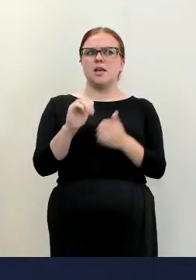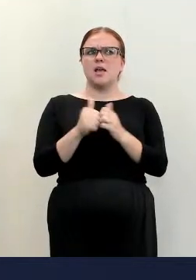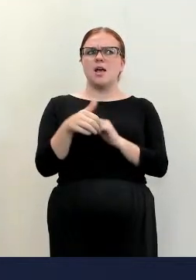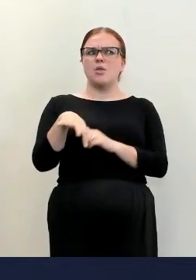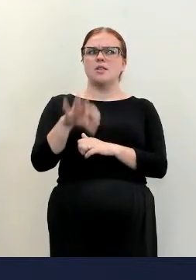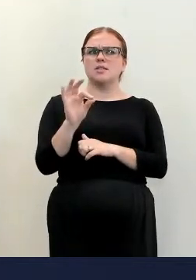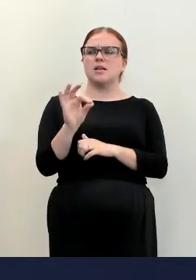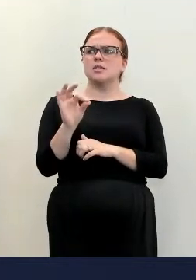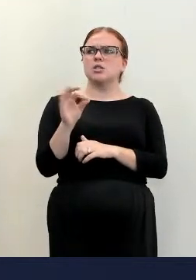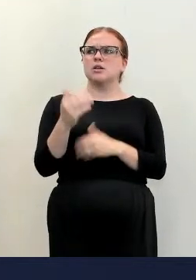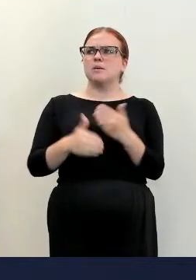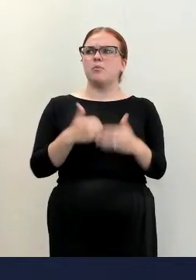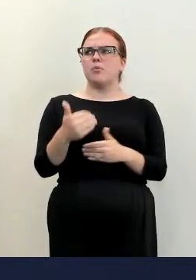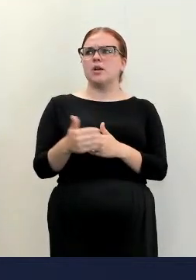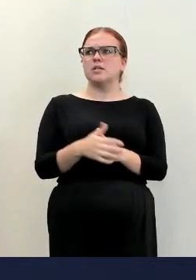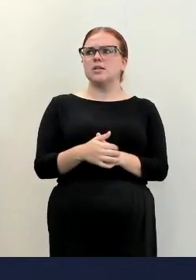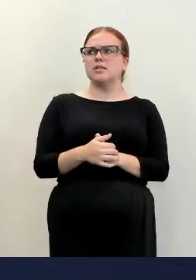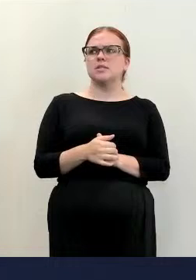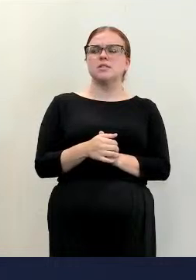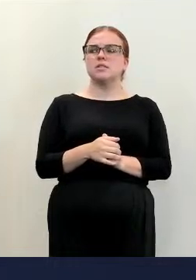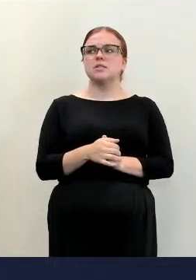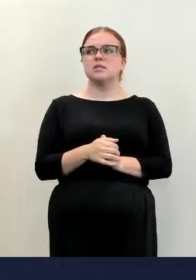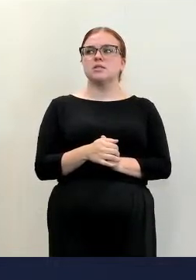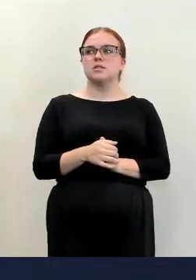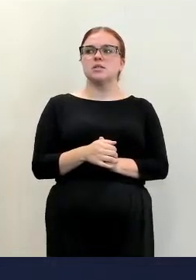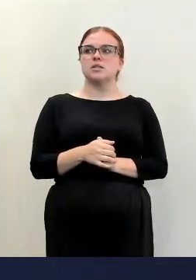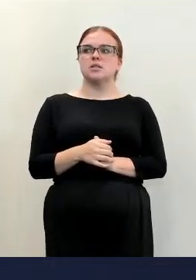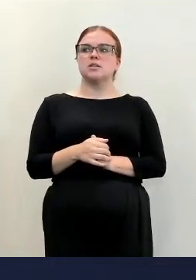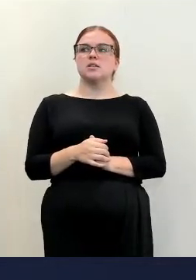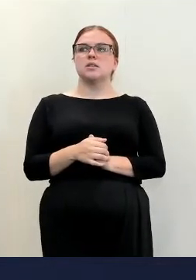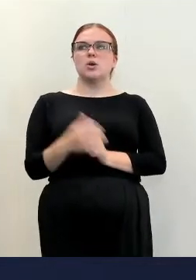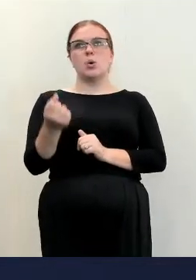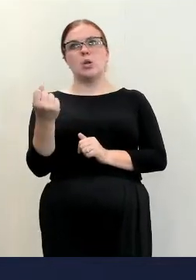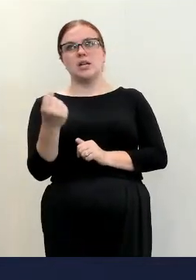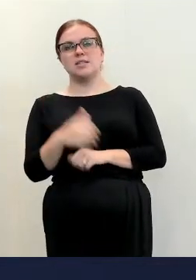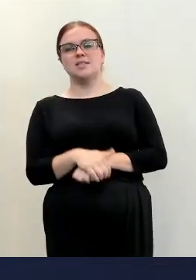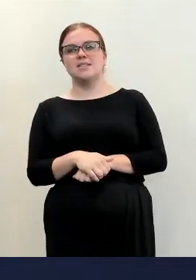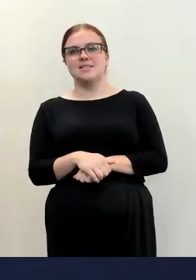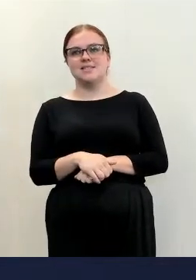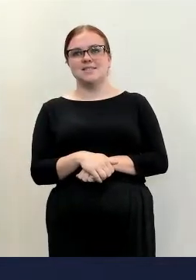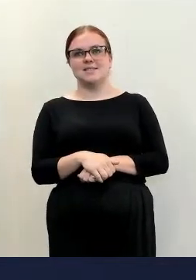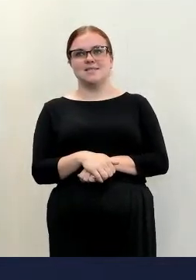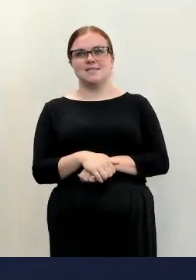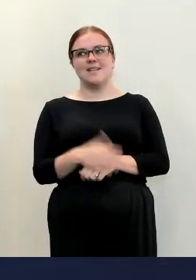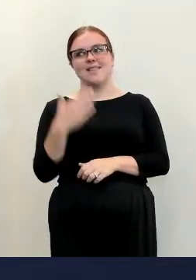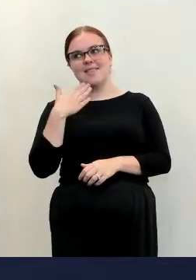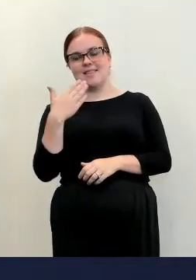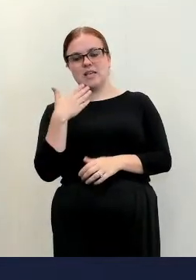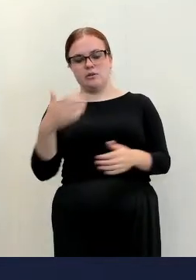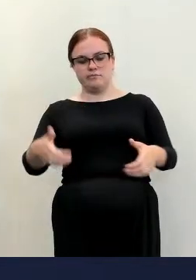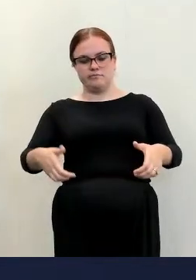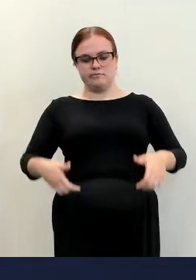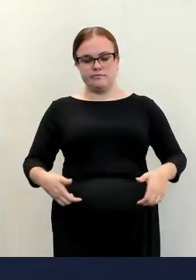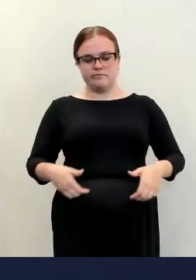for the. It's an RFP, right? Yeah. So Well, hang on. Thank you.